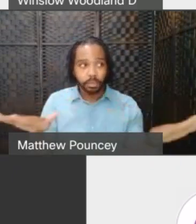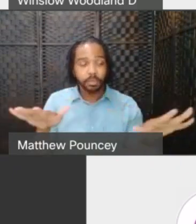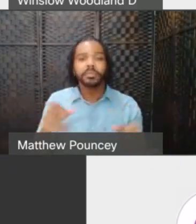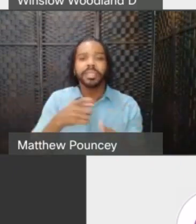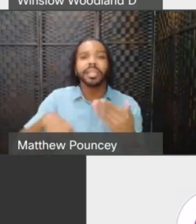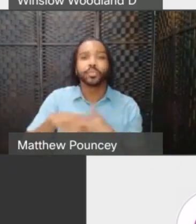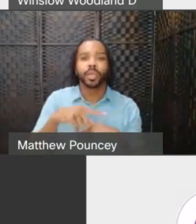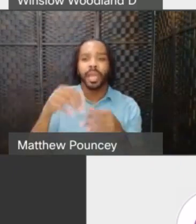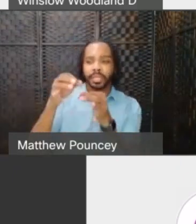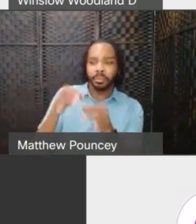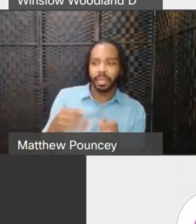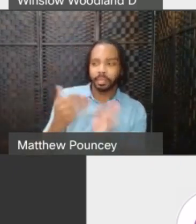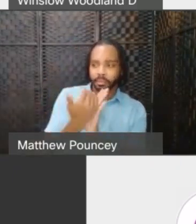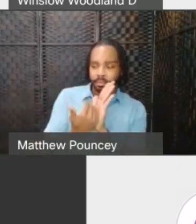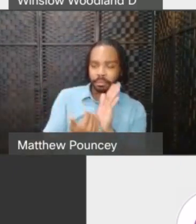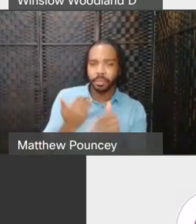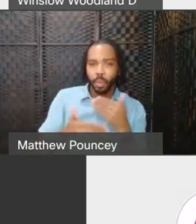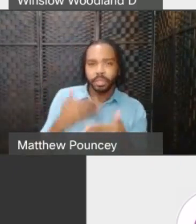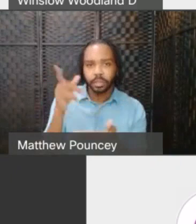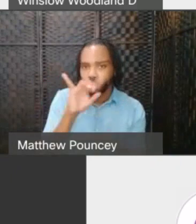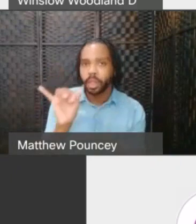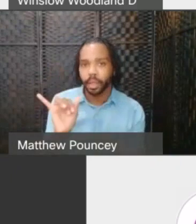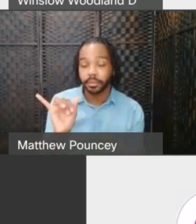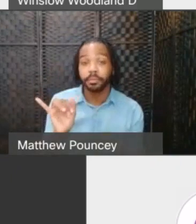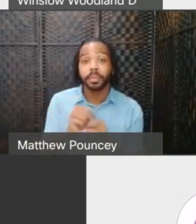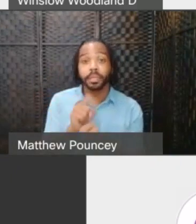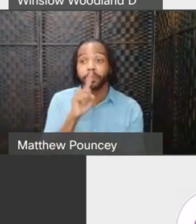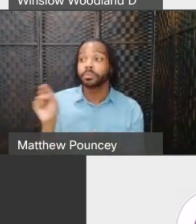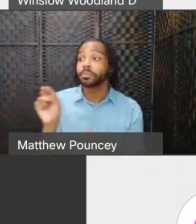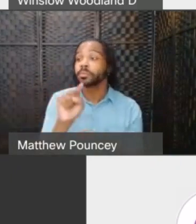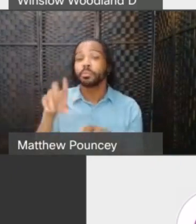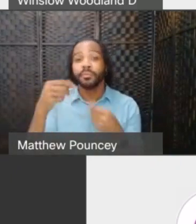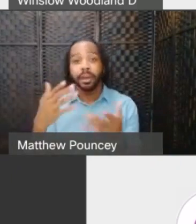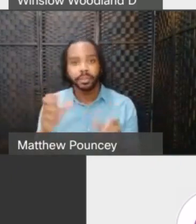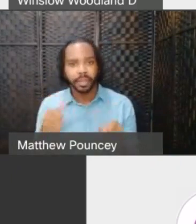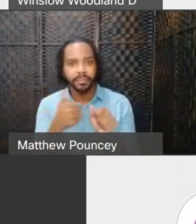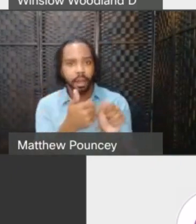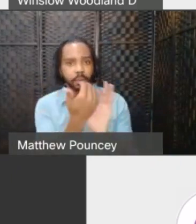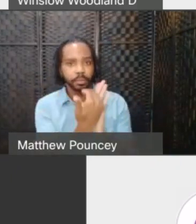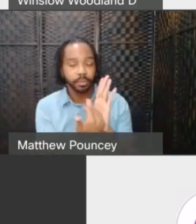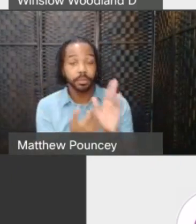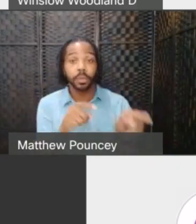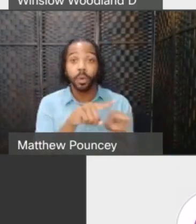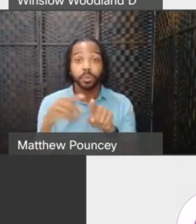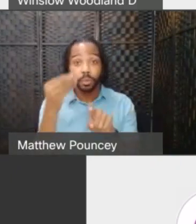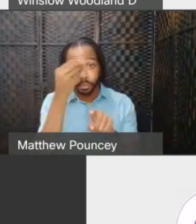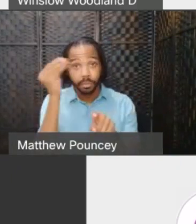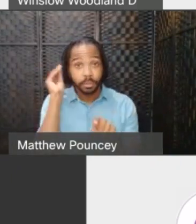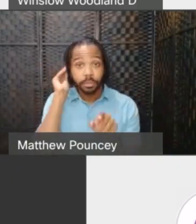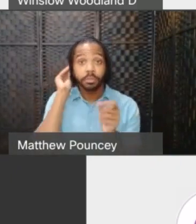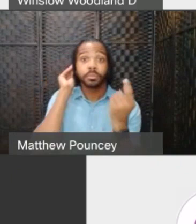explaining what that process is so that providers can do that. The other thing to keep in mind is that there is the